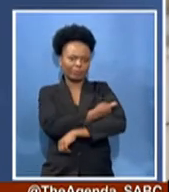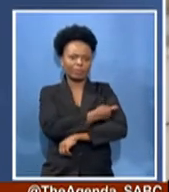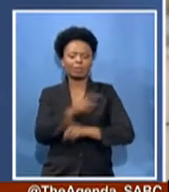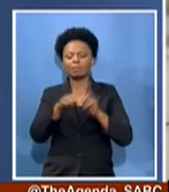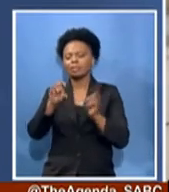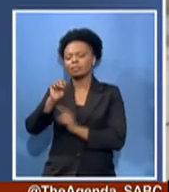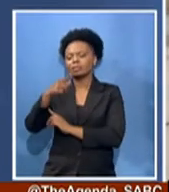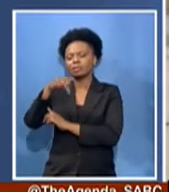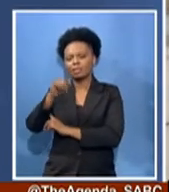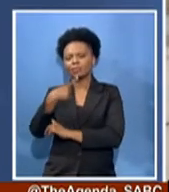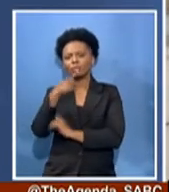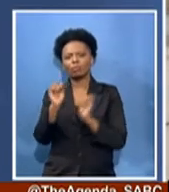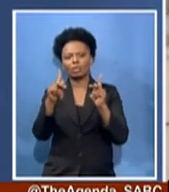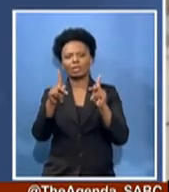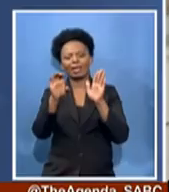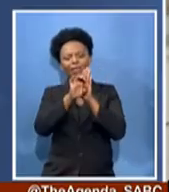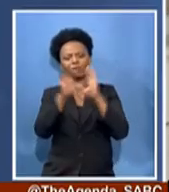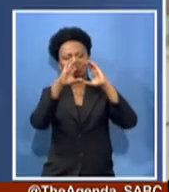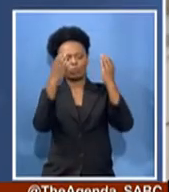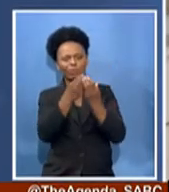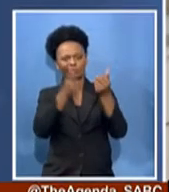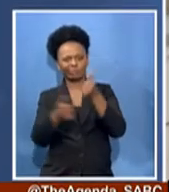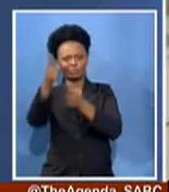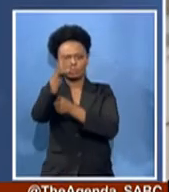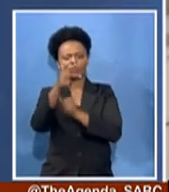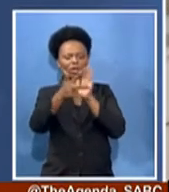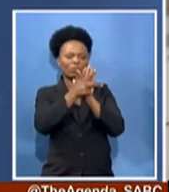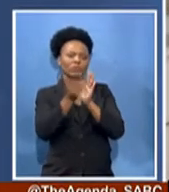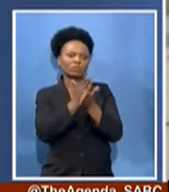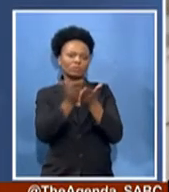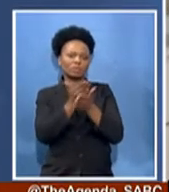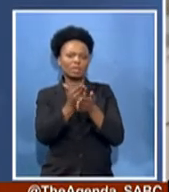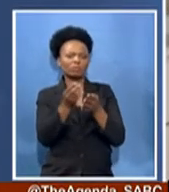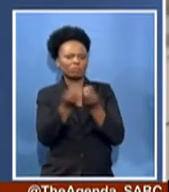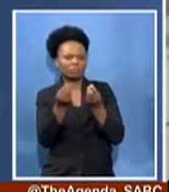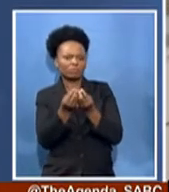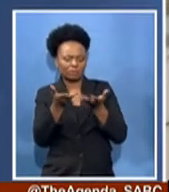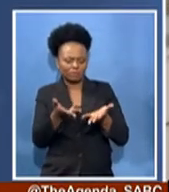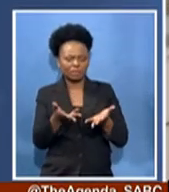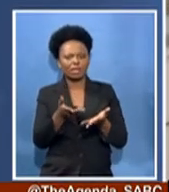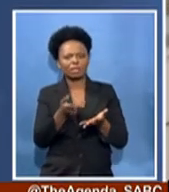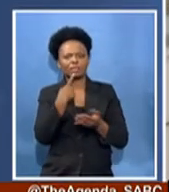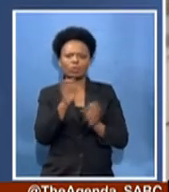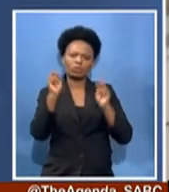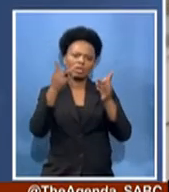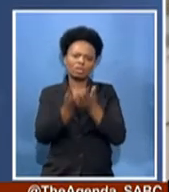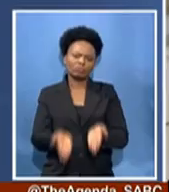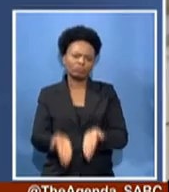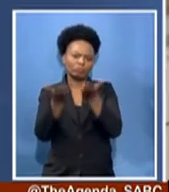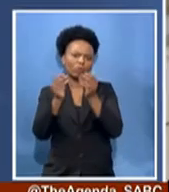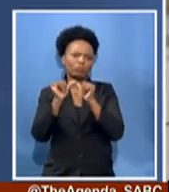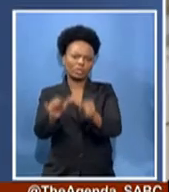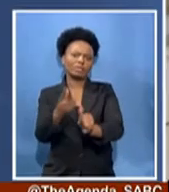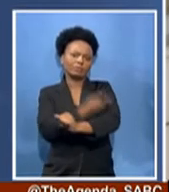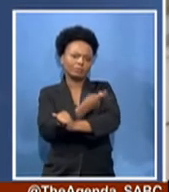also approve these different sites around the country also have to say, yes, it's fine to get going. But I think everybody, collectively,